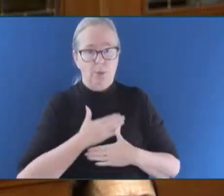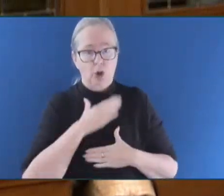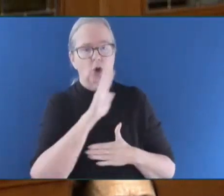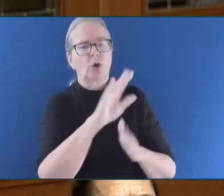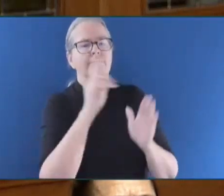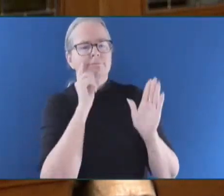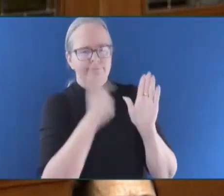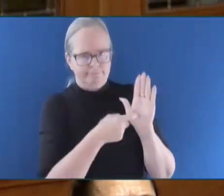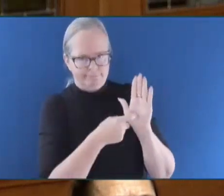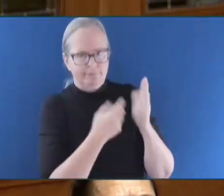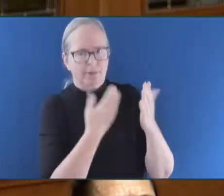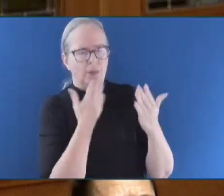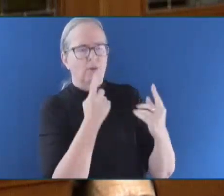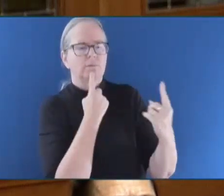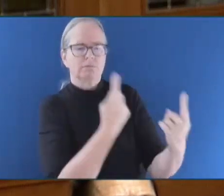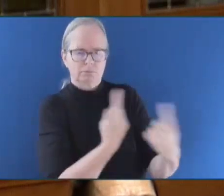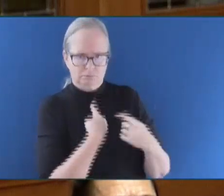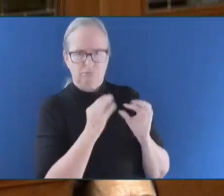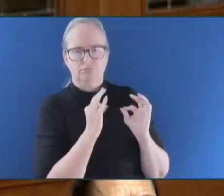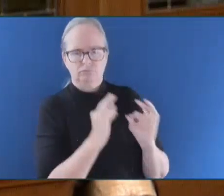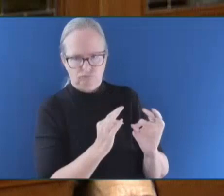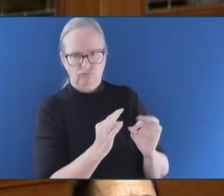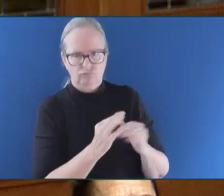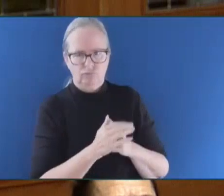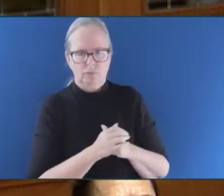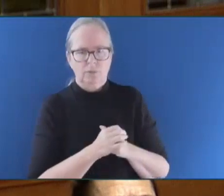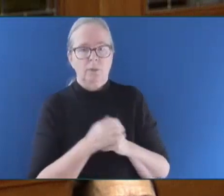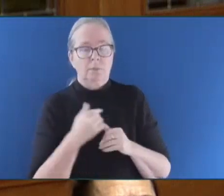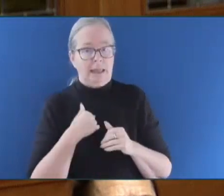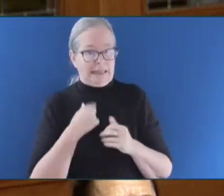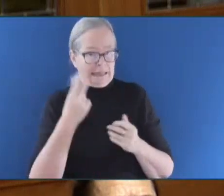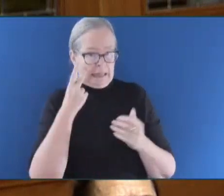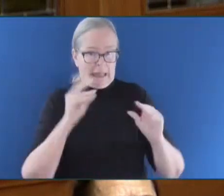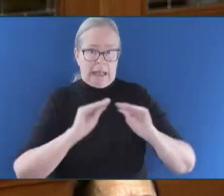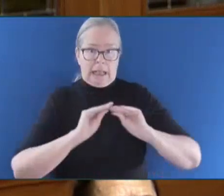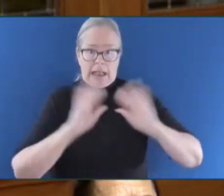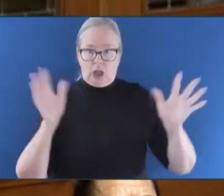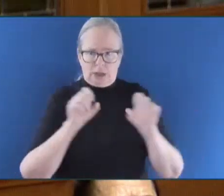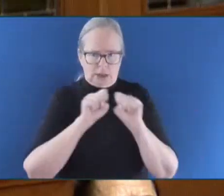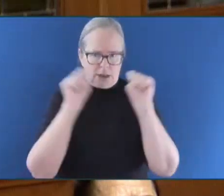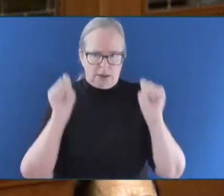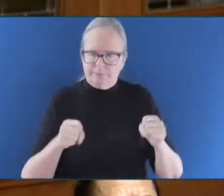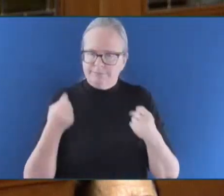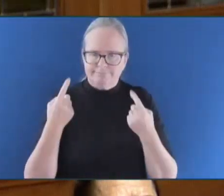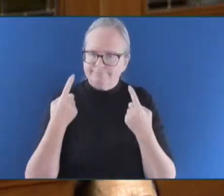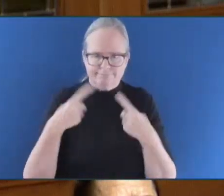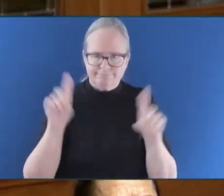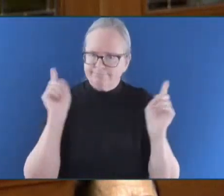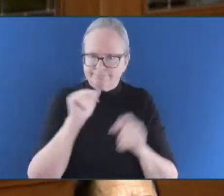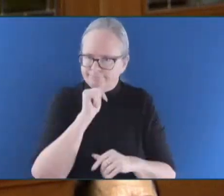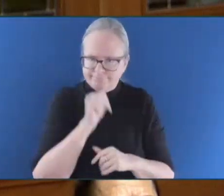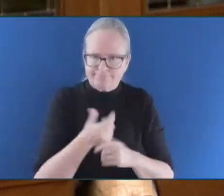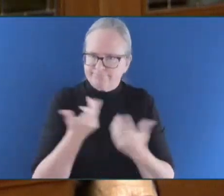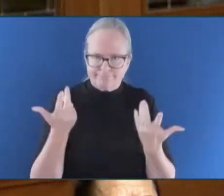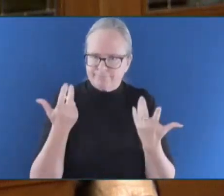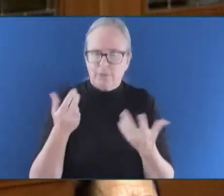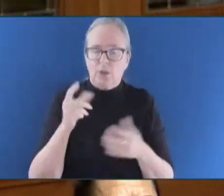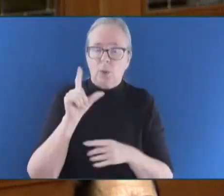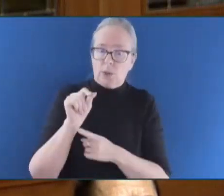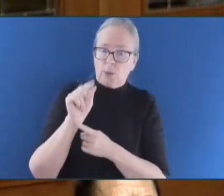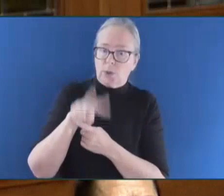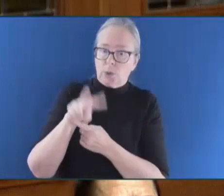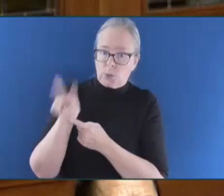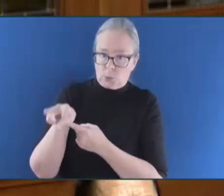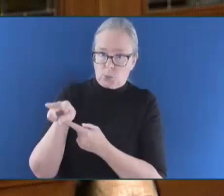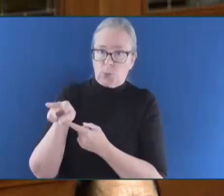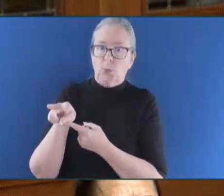model currently isn't working. In 2022, the Ministry of Post-Secondary Education undertook a sector-wide funding review. The results